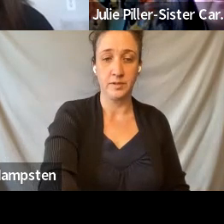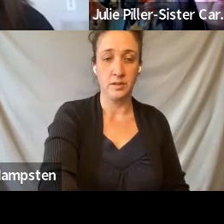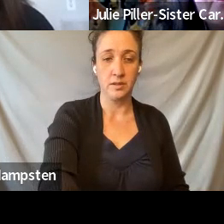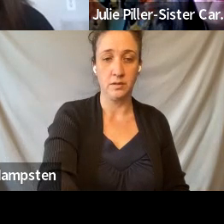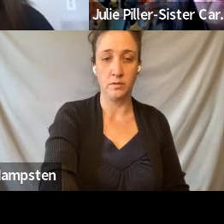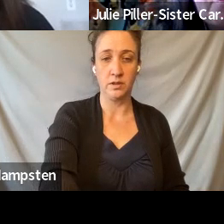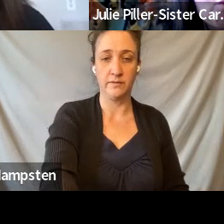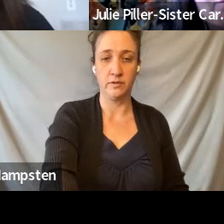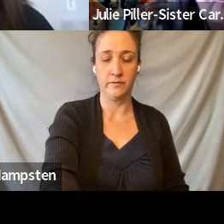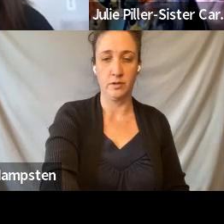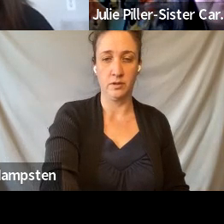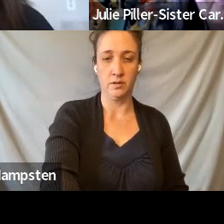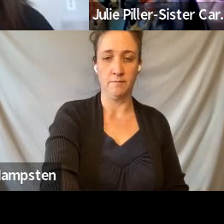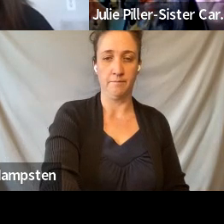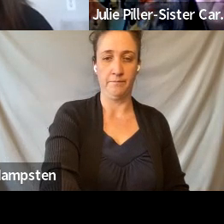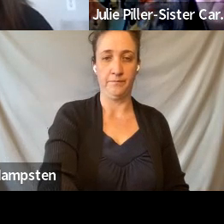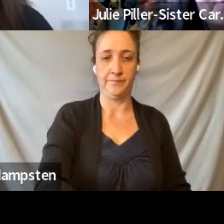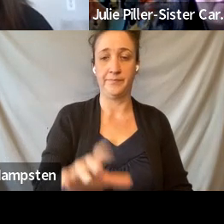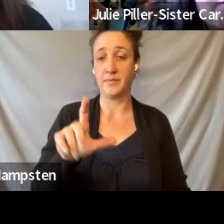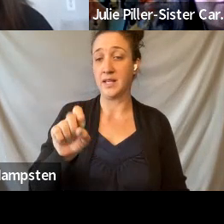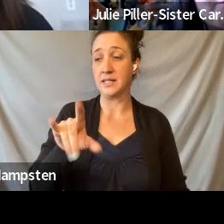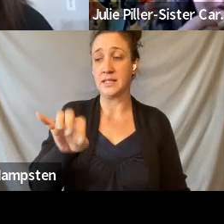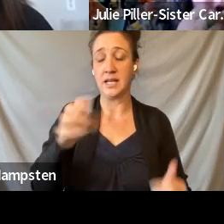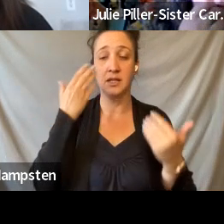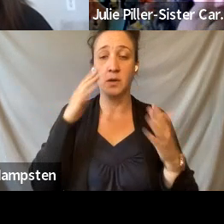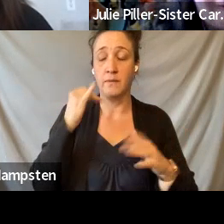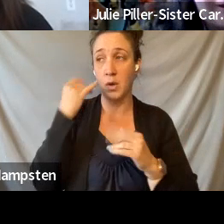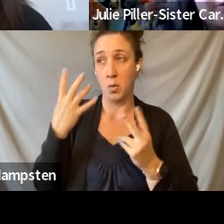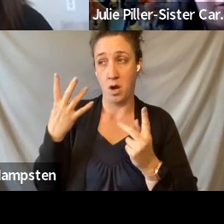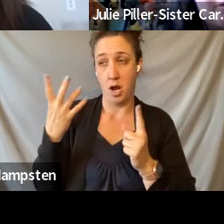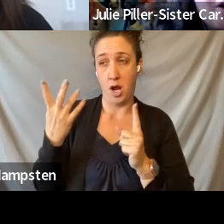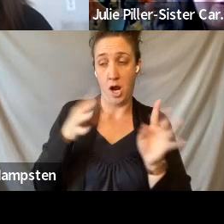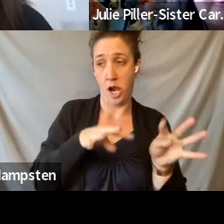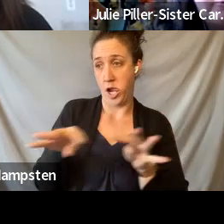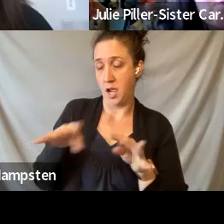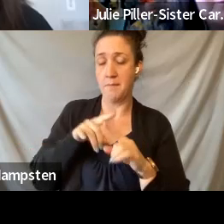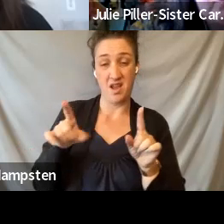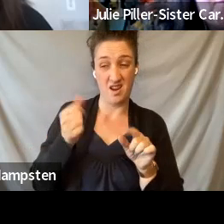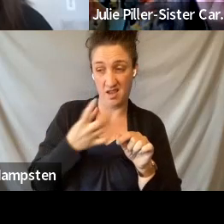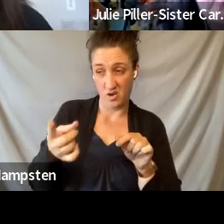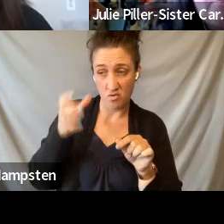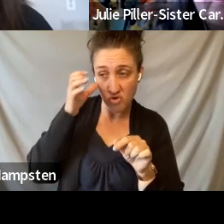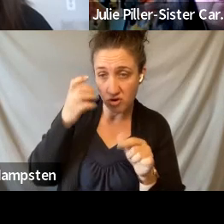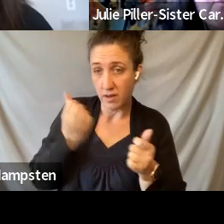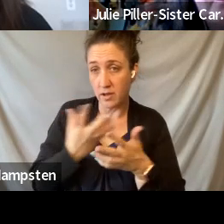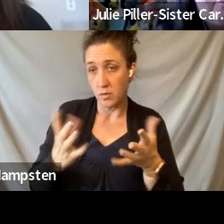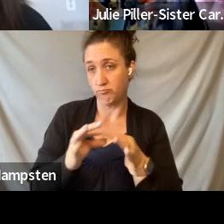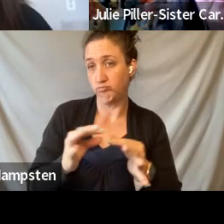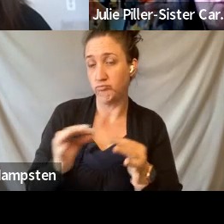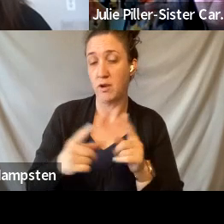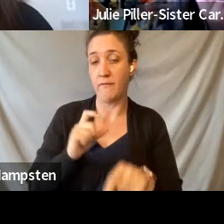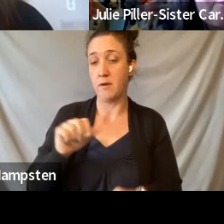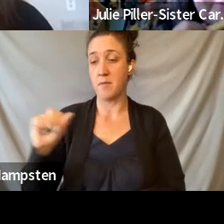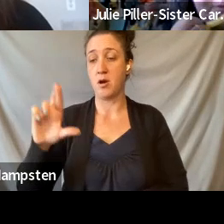And Leslie, Irwin, I don't want to put you on the spot, but I didn't know if there was anything that you heard that you wanted to say, from the